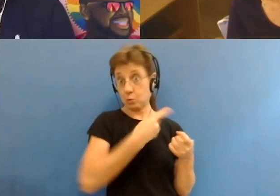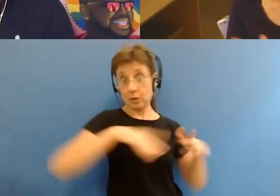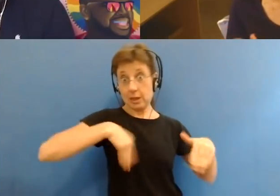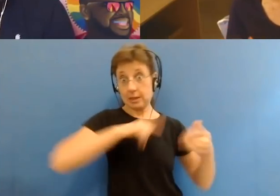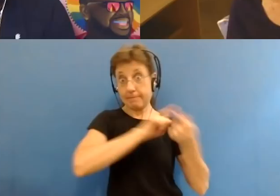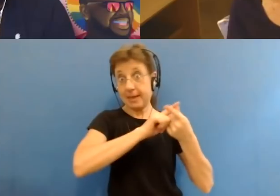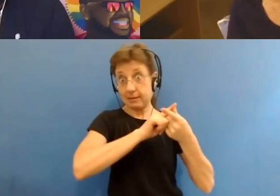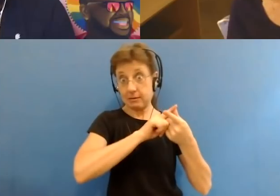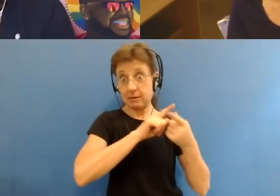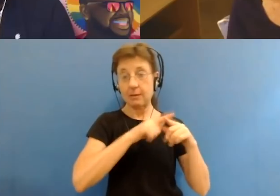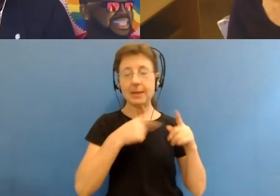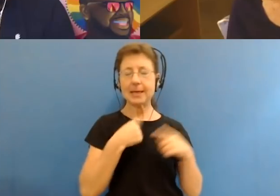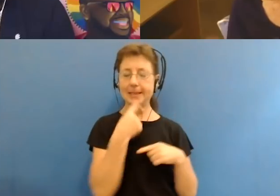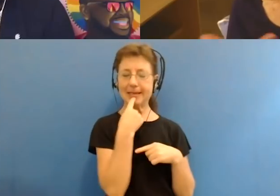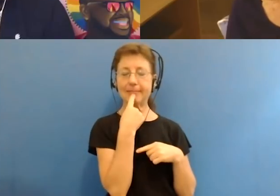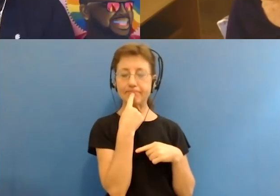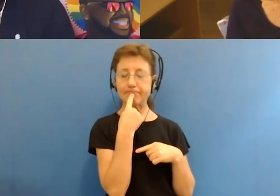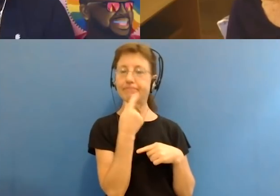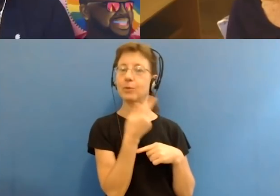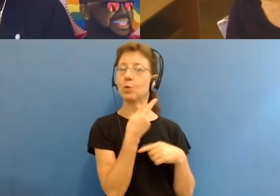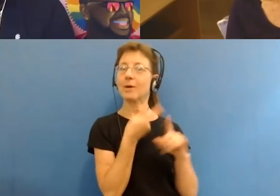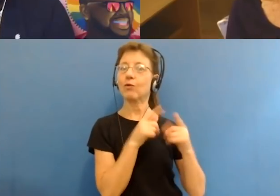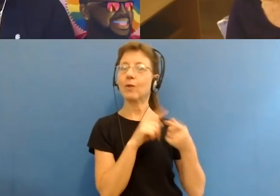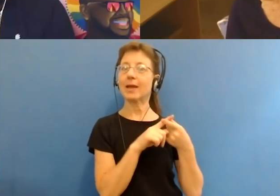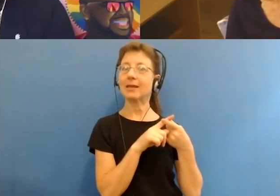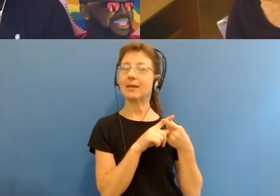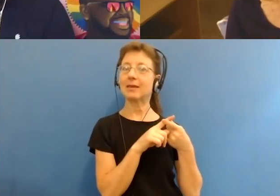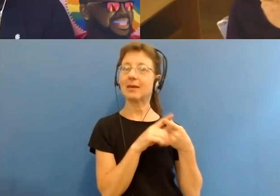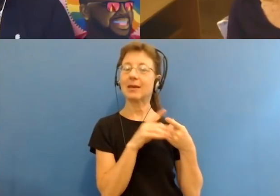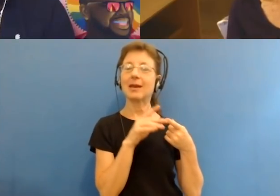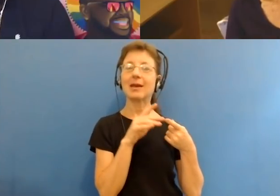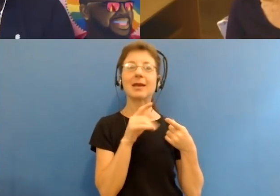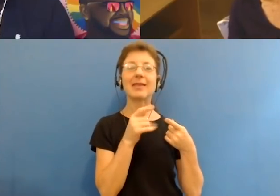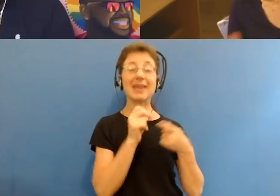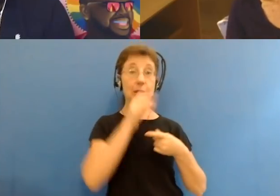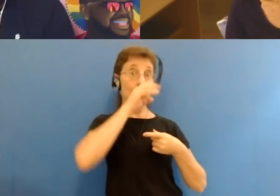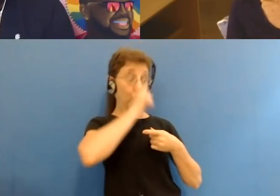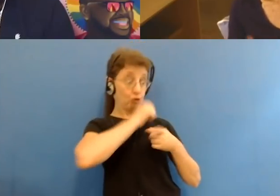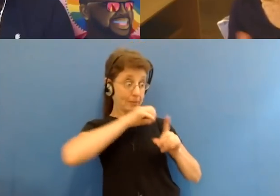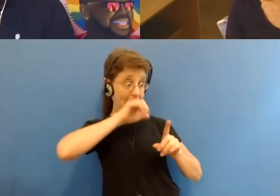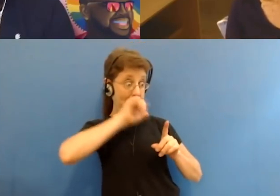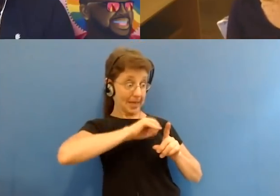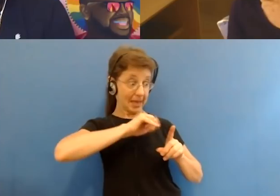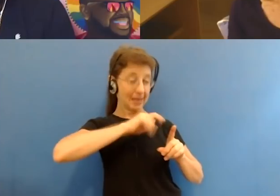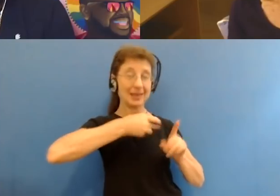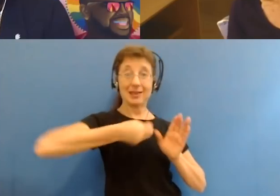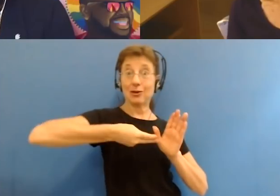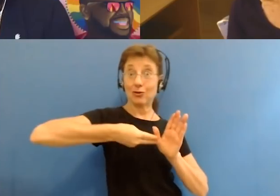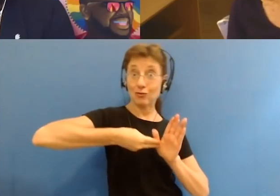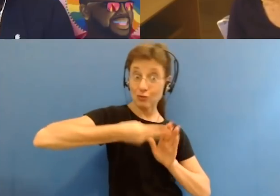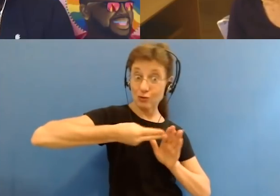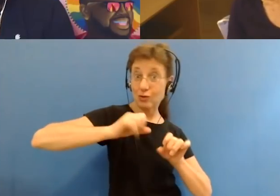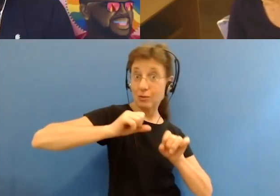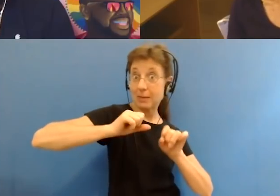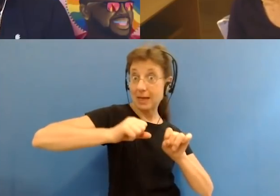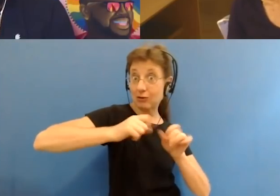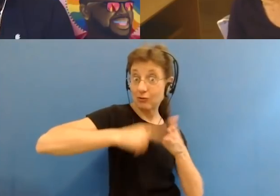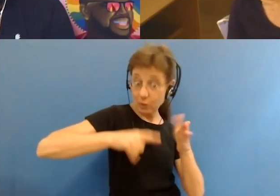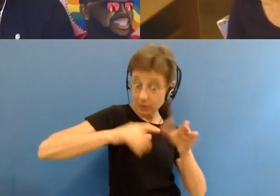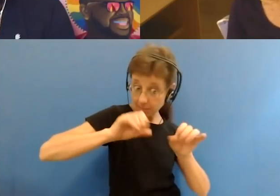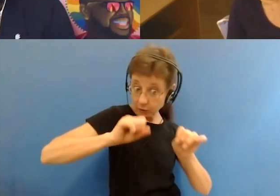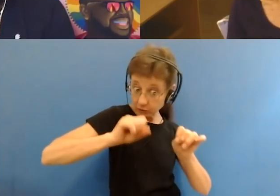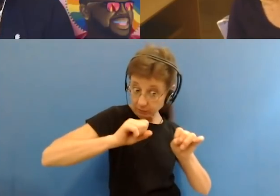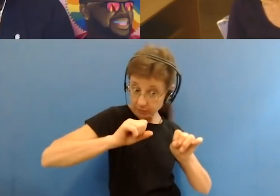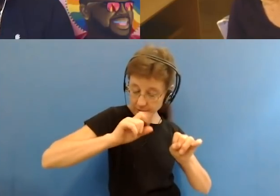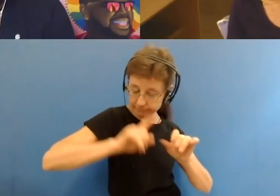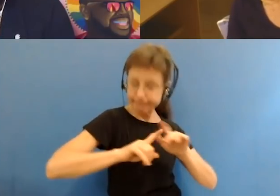it. And the assumption of it brought the truth of it, the potential and what's possible, because we both have hearts that want to